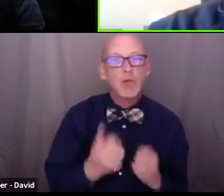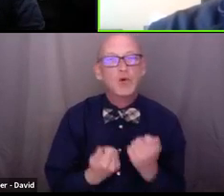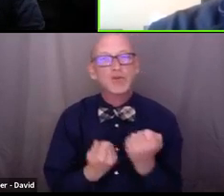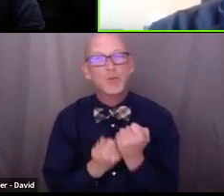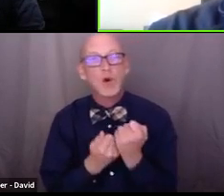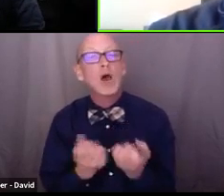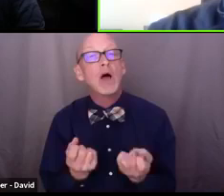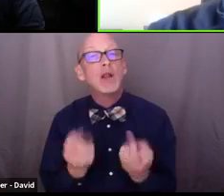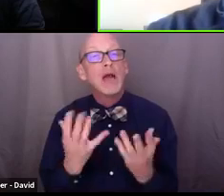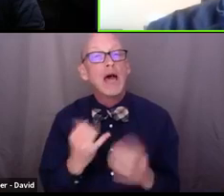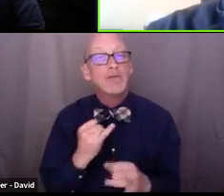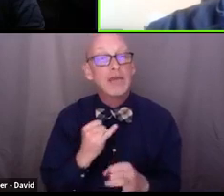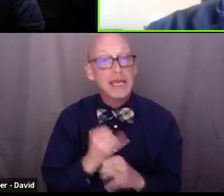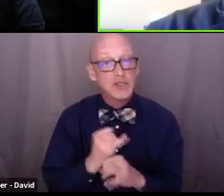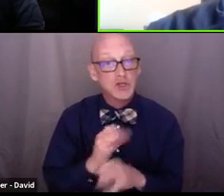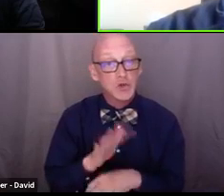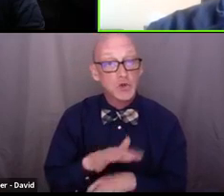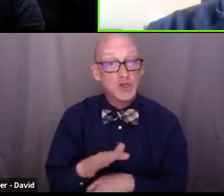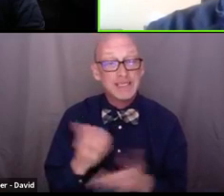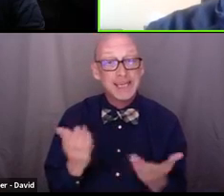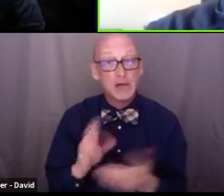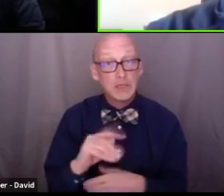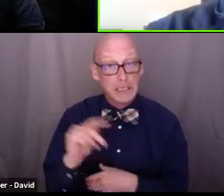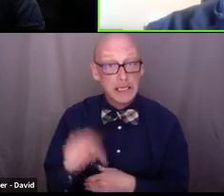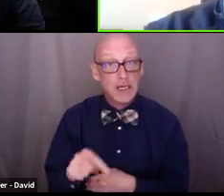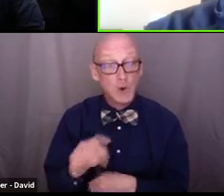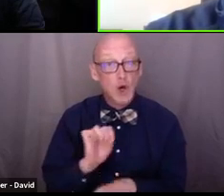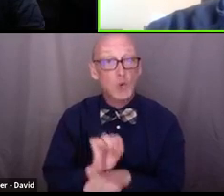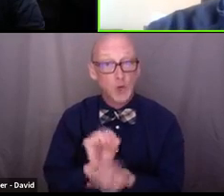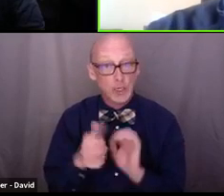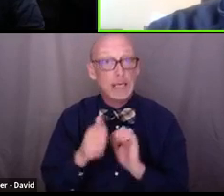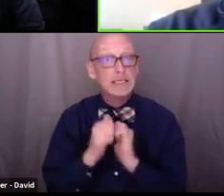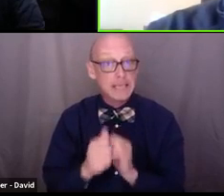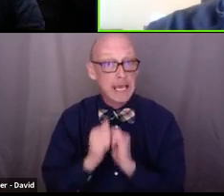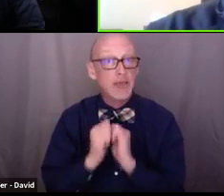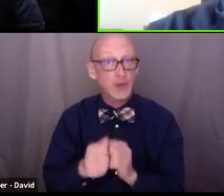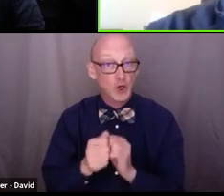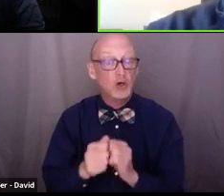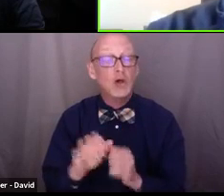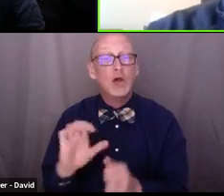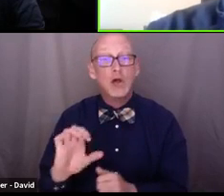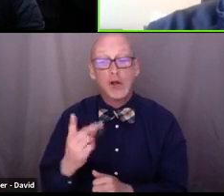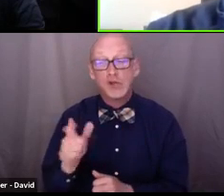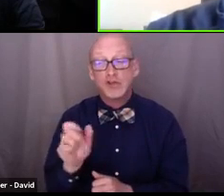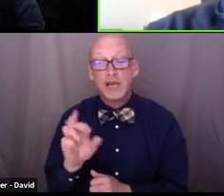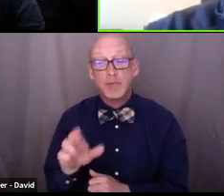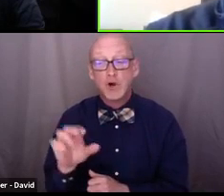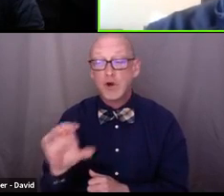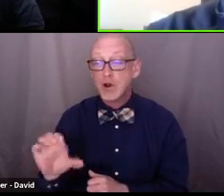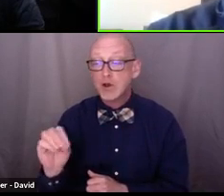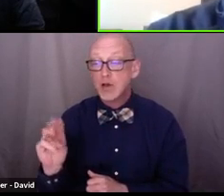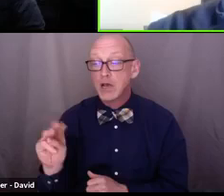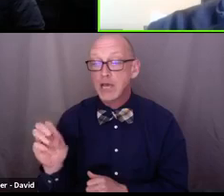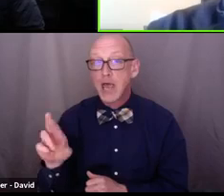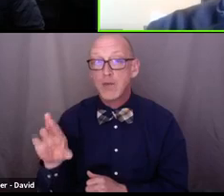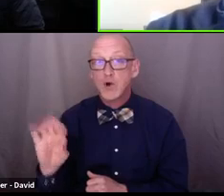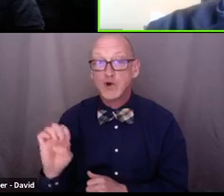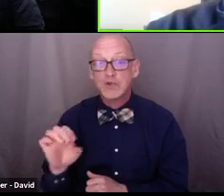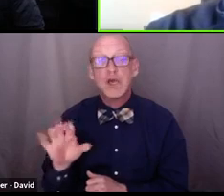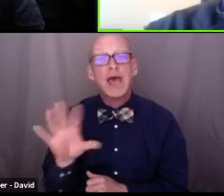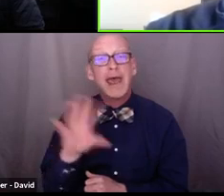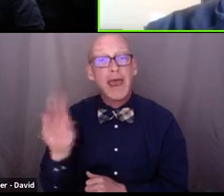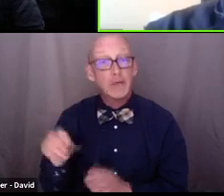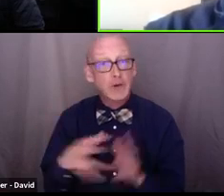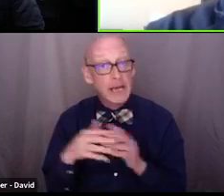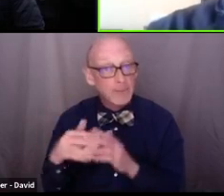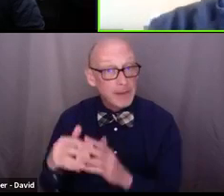lot of the institutions here in Toledo are working together. So the Chamber of Commerce, the African American Chamber of Commerce, the